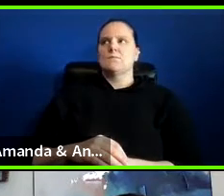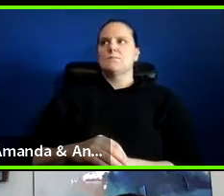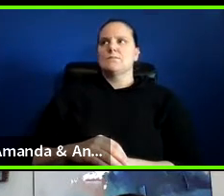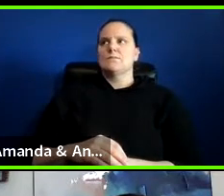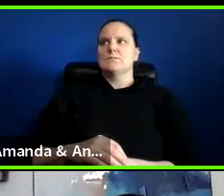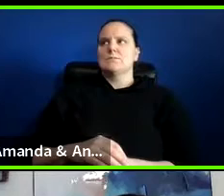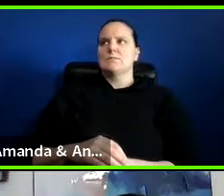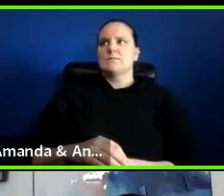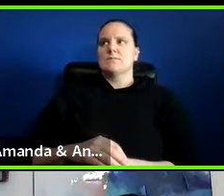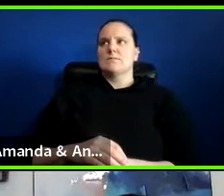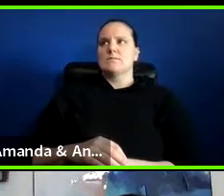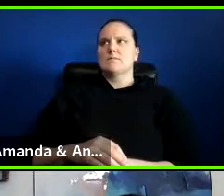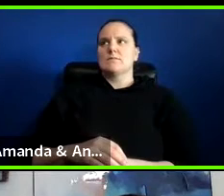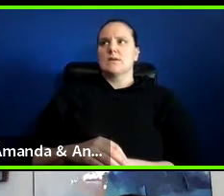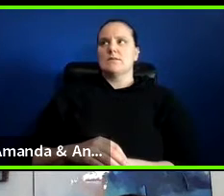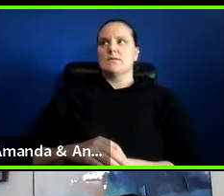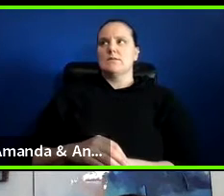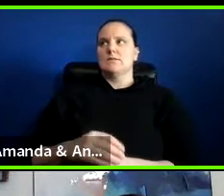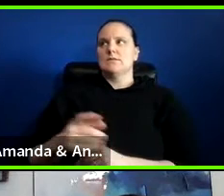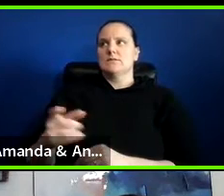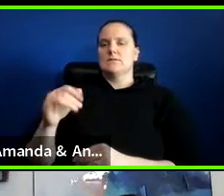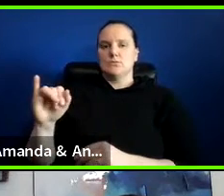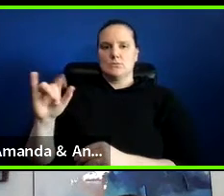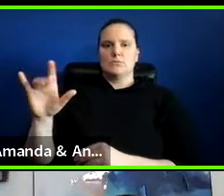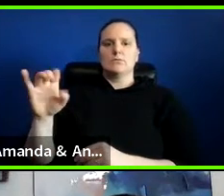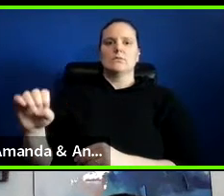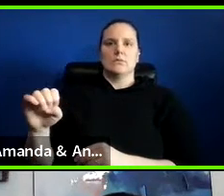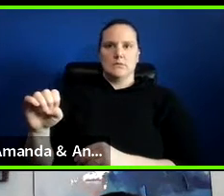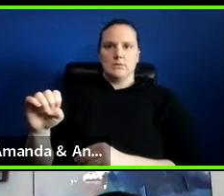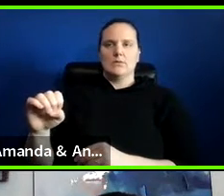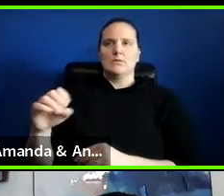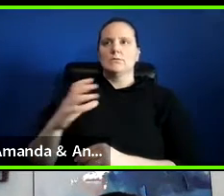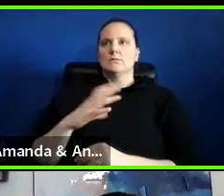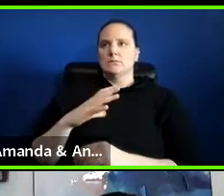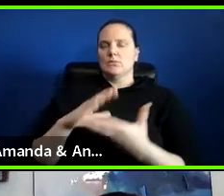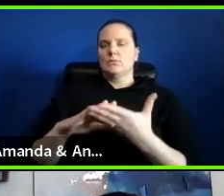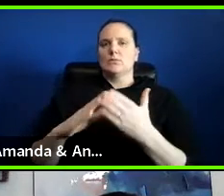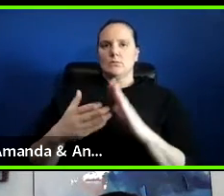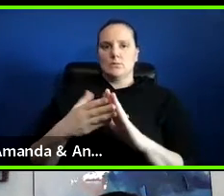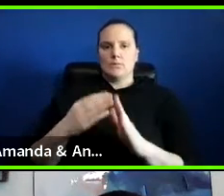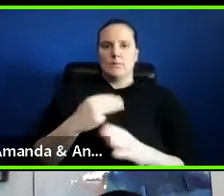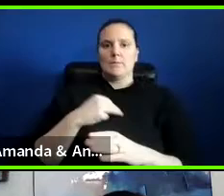Okay, hi. So I'm Julie. I'm a